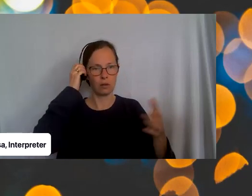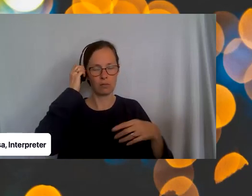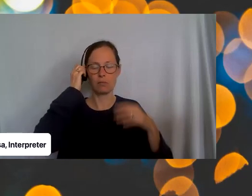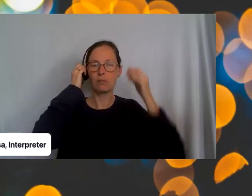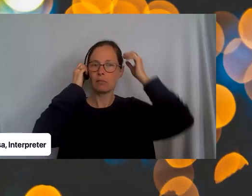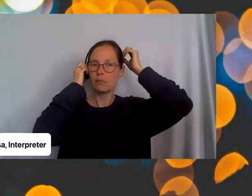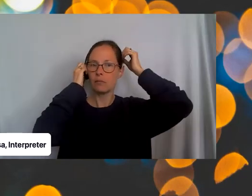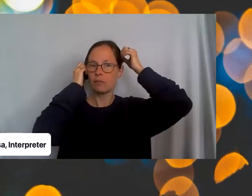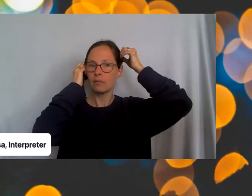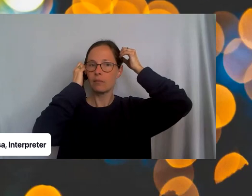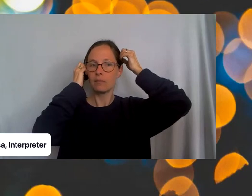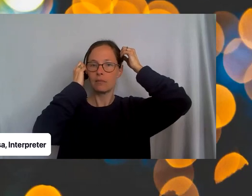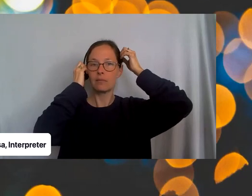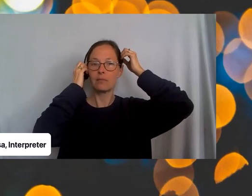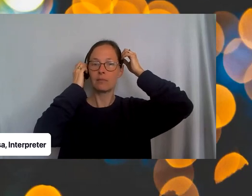we can grab it for you.